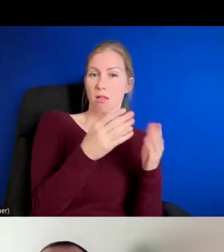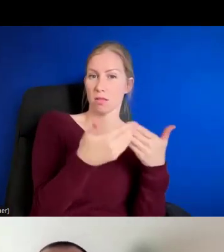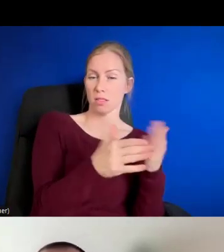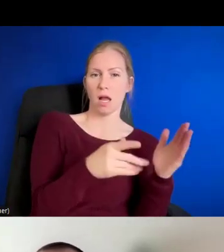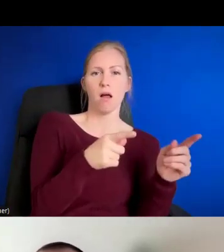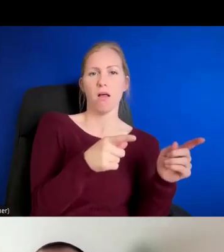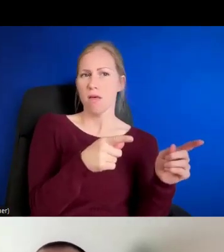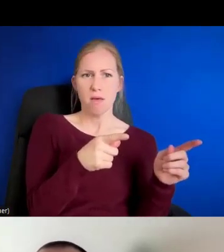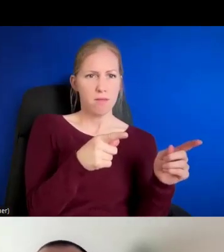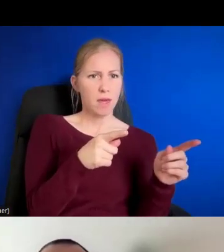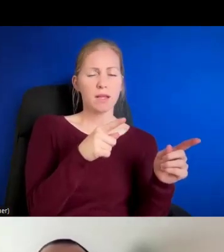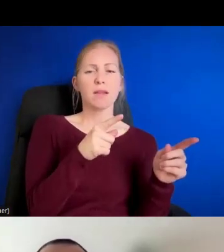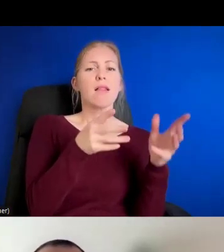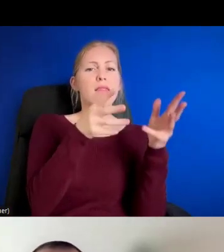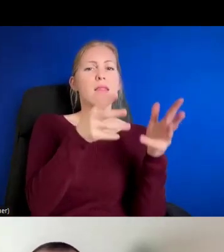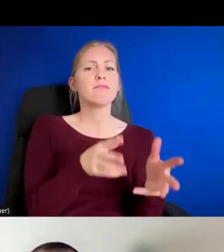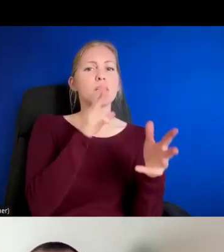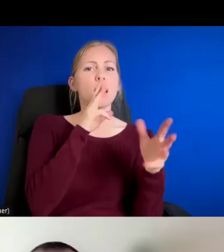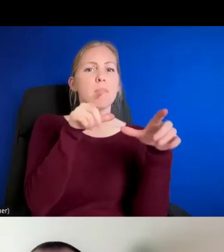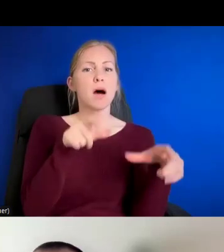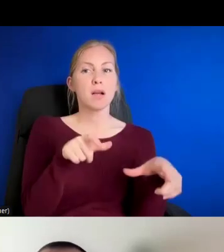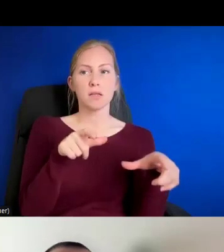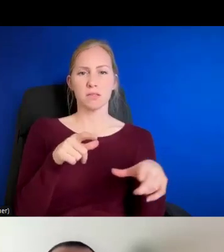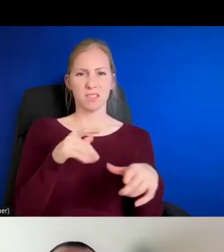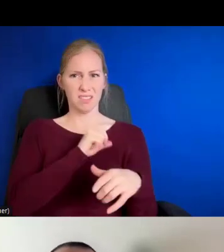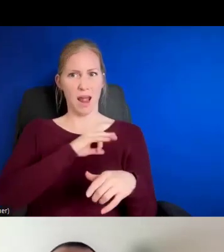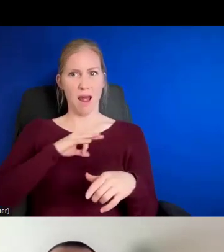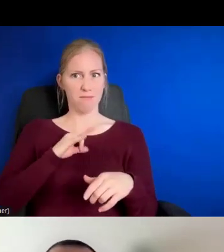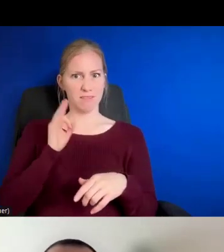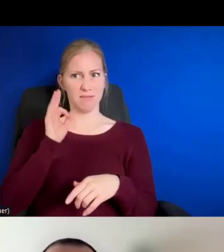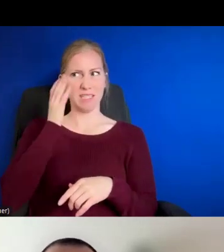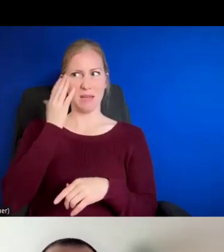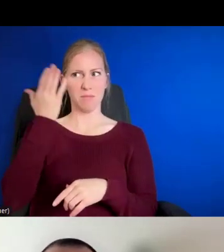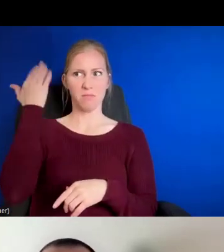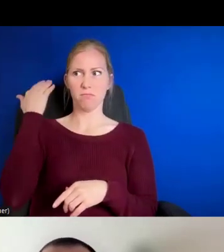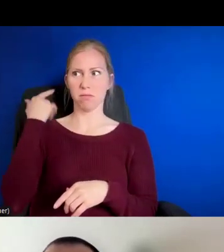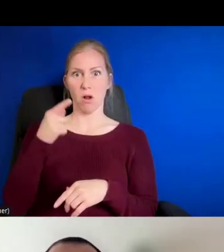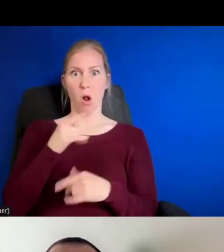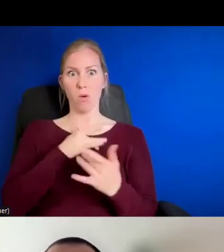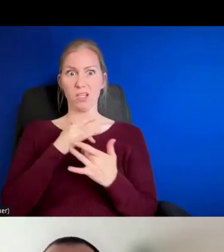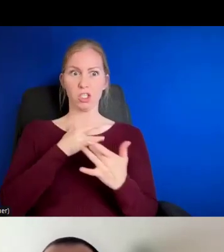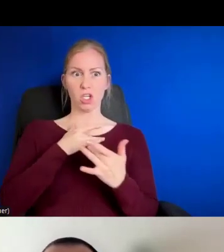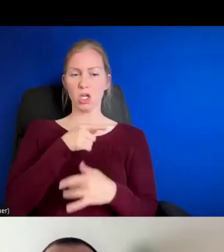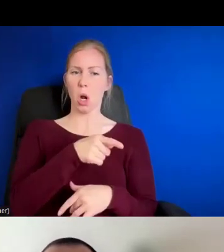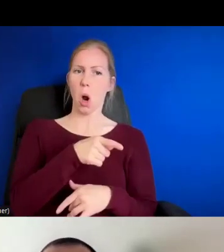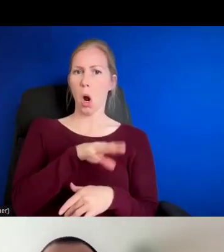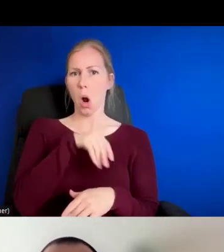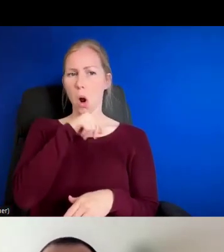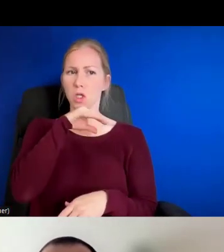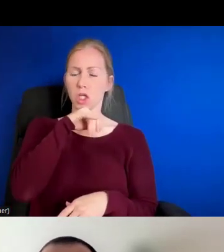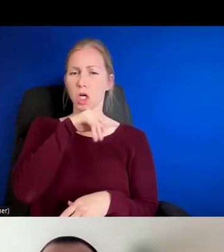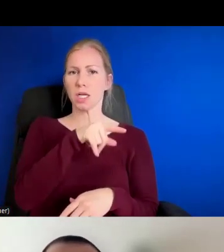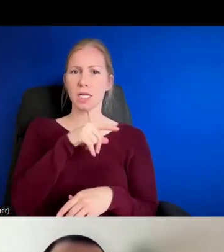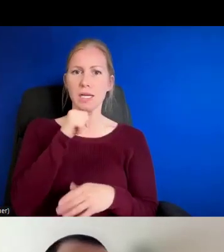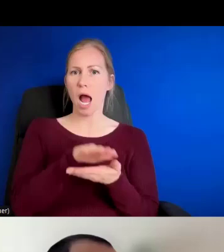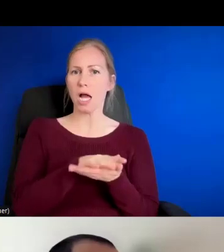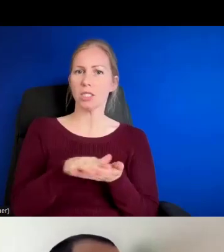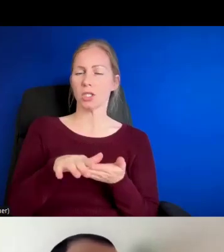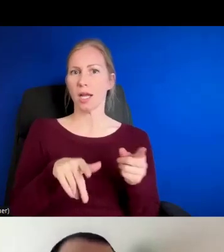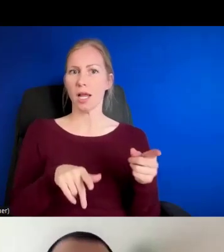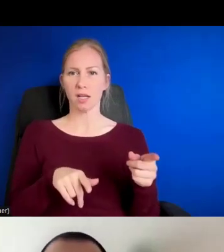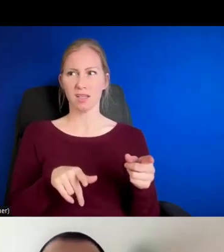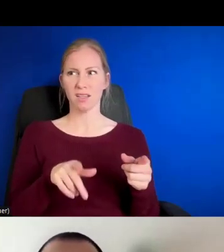that staff appeared to be so concerned about in the notes in the middle of the floor. So it leaves one to wonder really